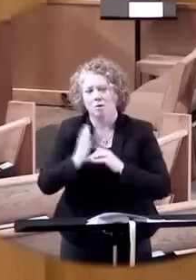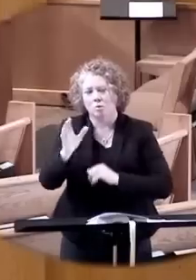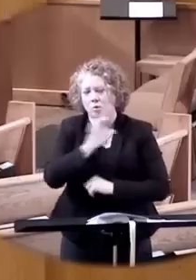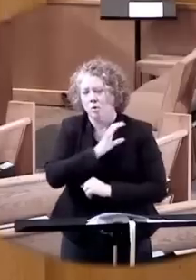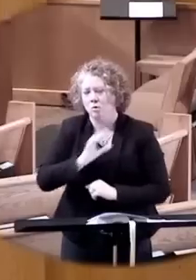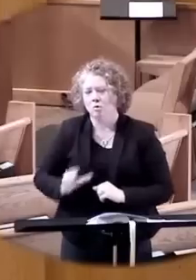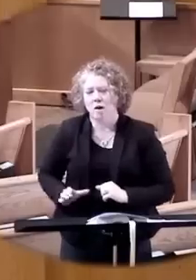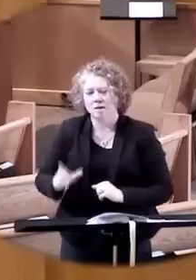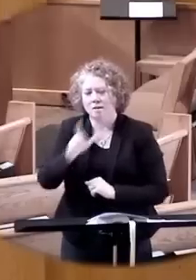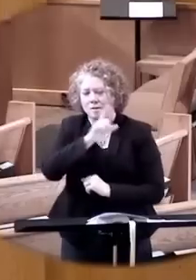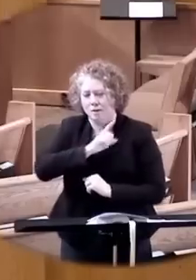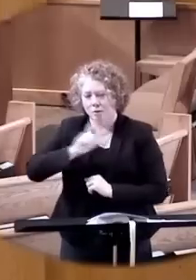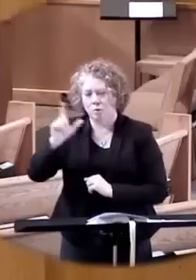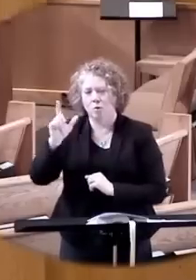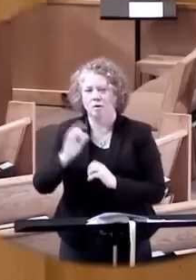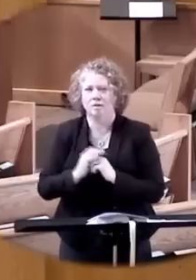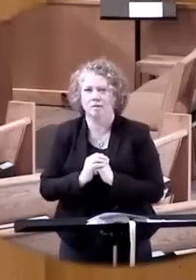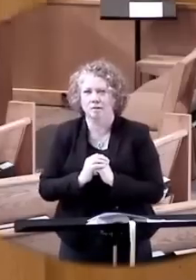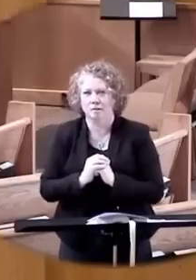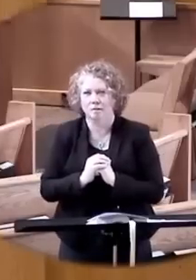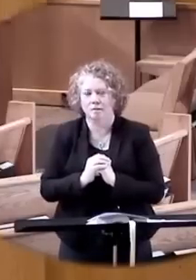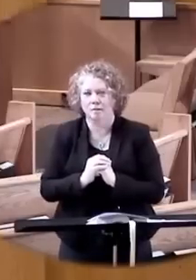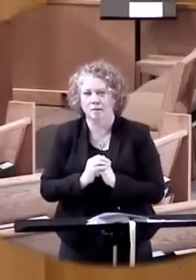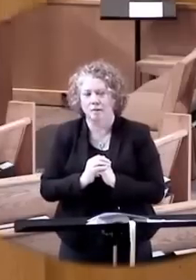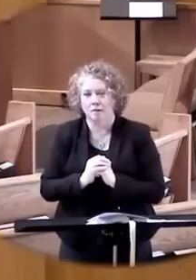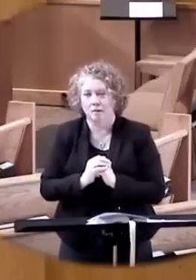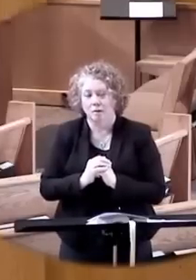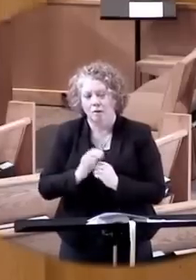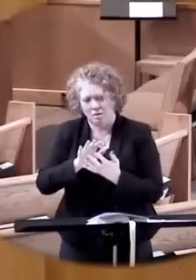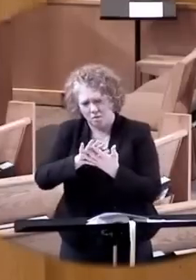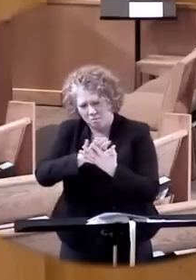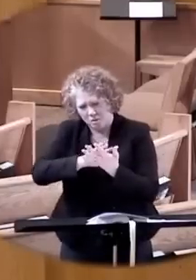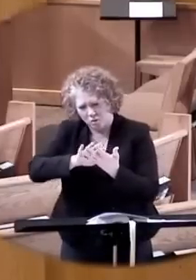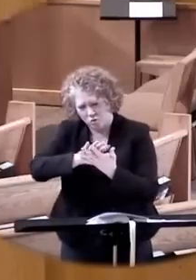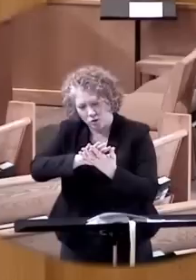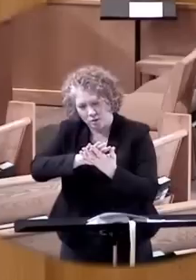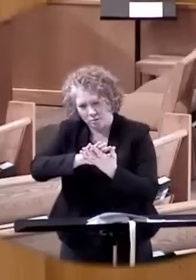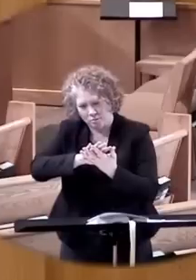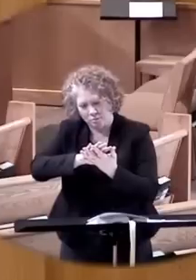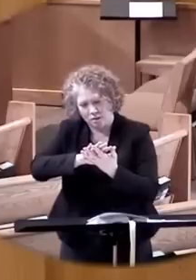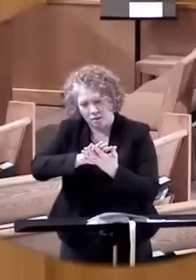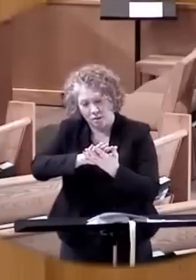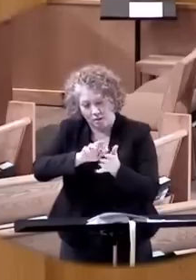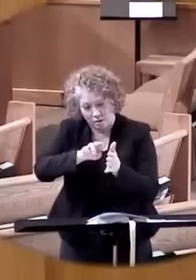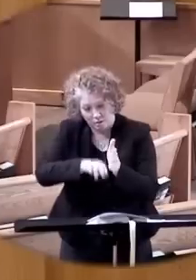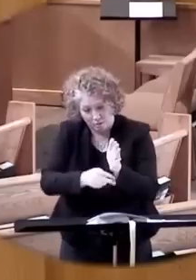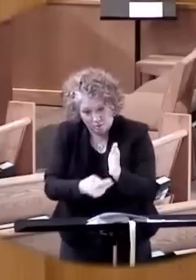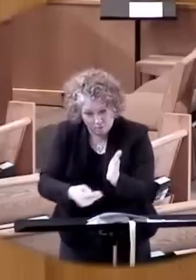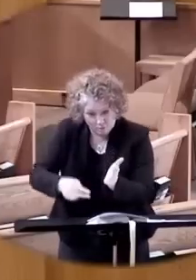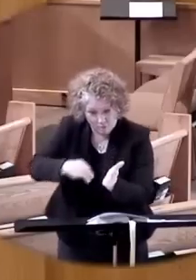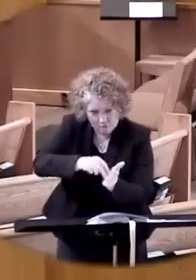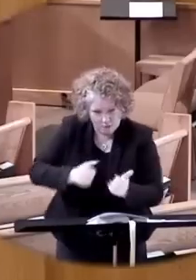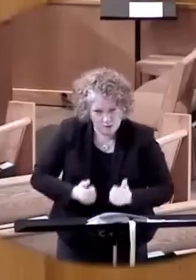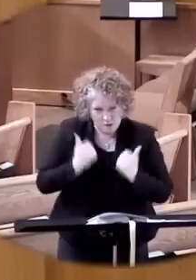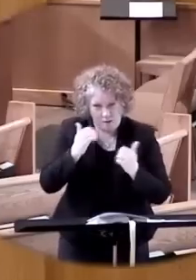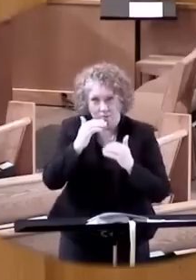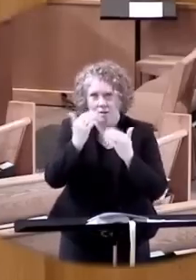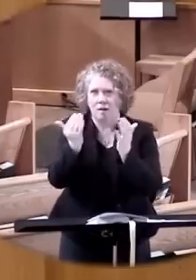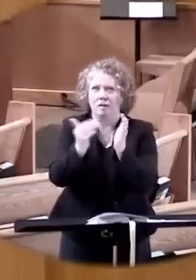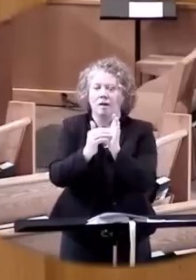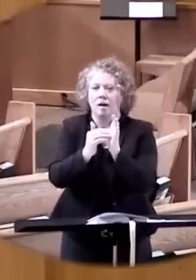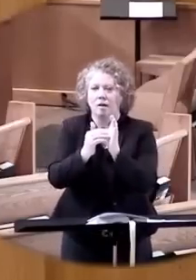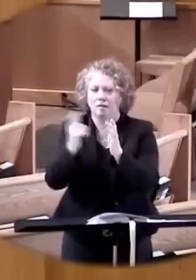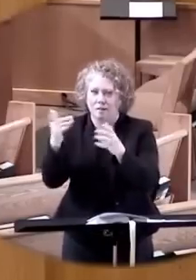Christ our Lord. By the mystery of the Incarnation, he has led the human race that walked in